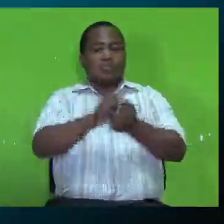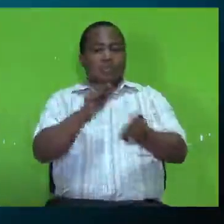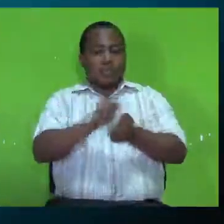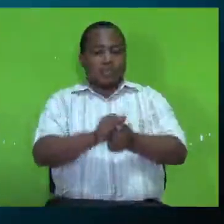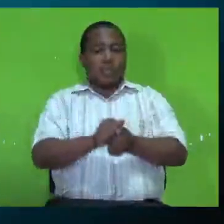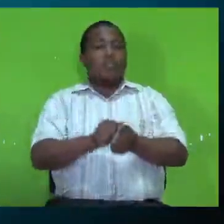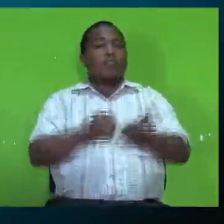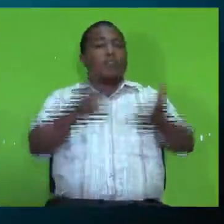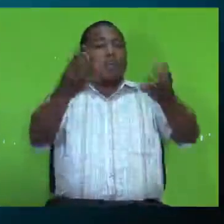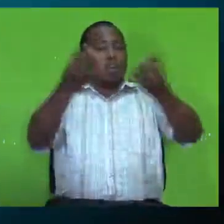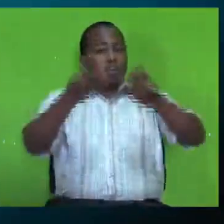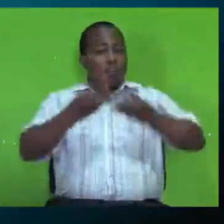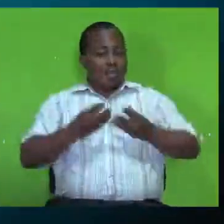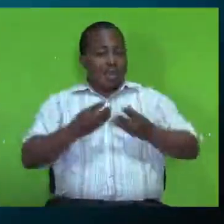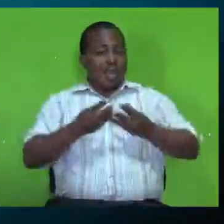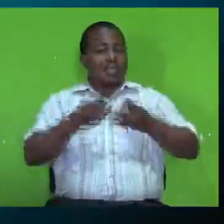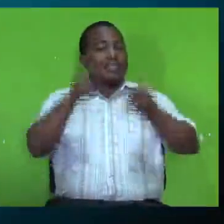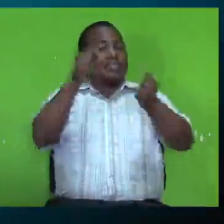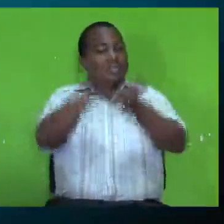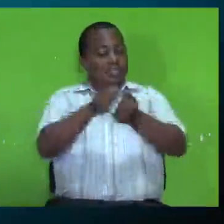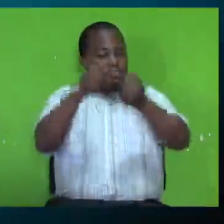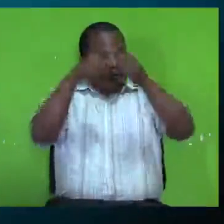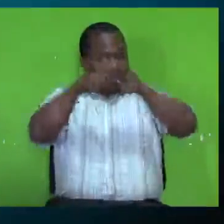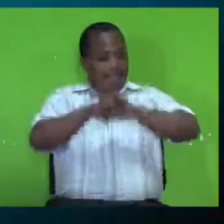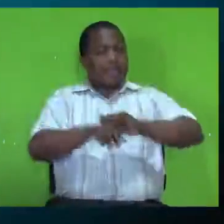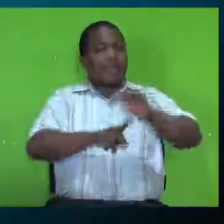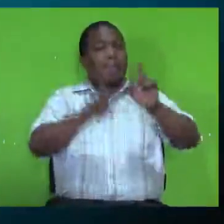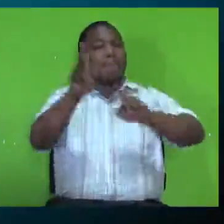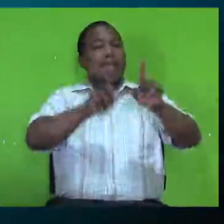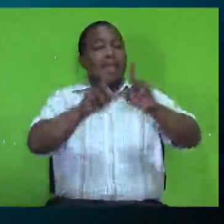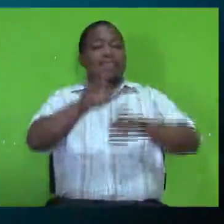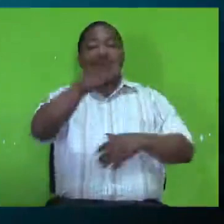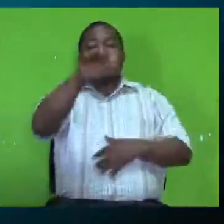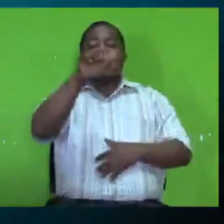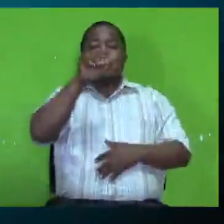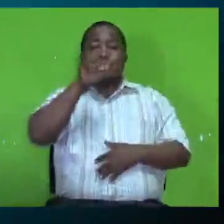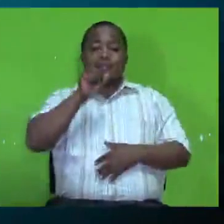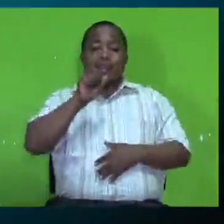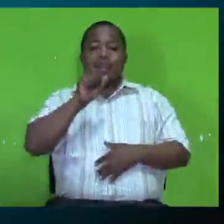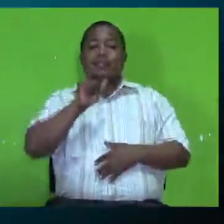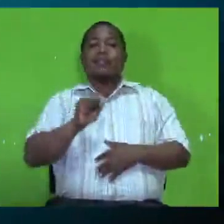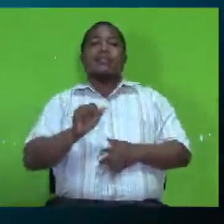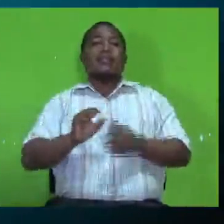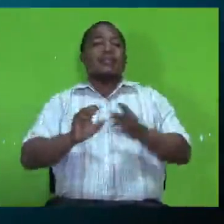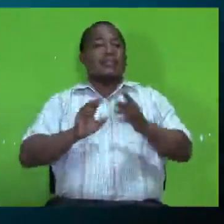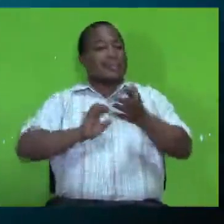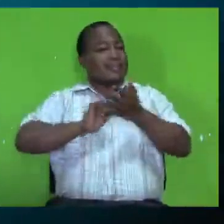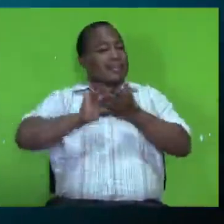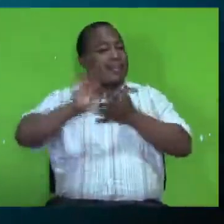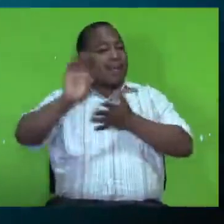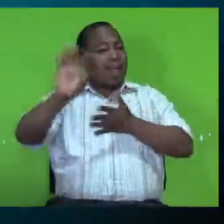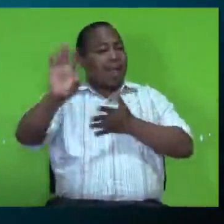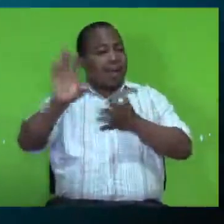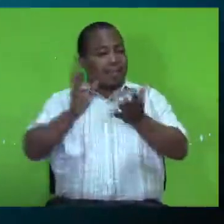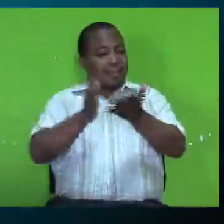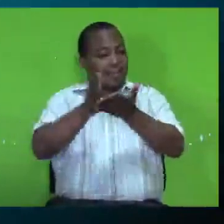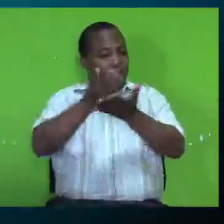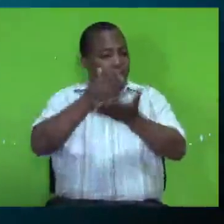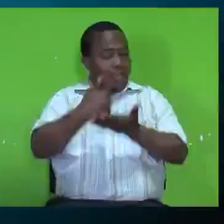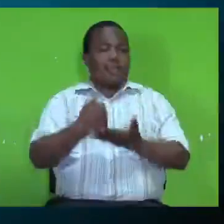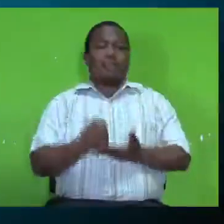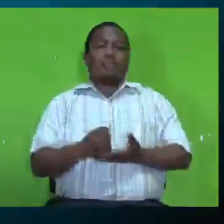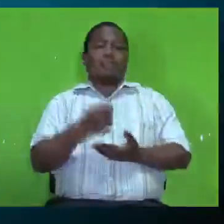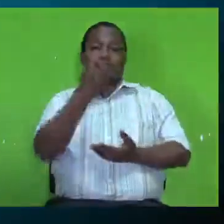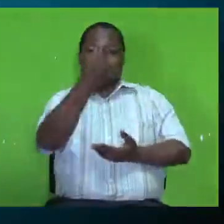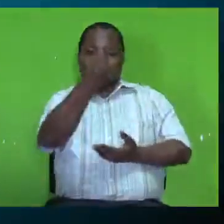through conducting tissues of plants is called translocation. Can you